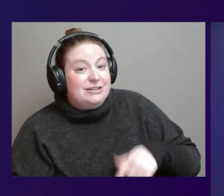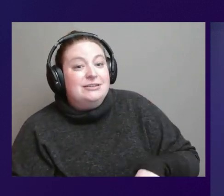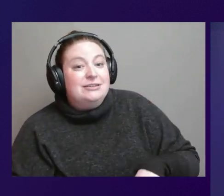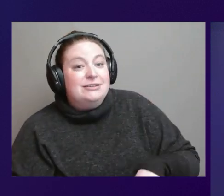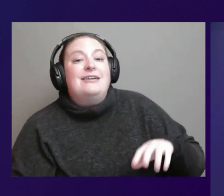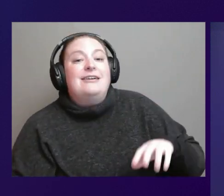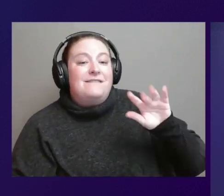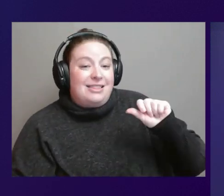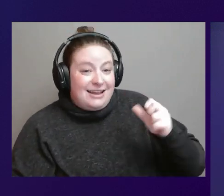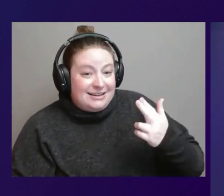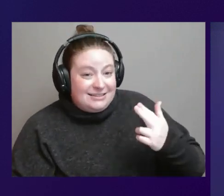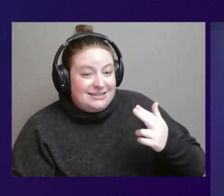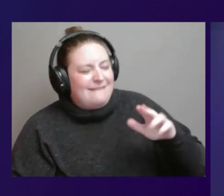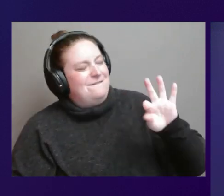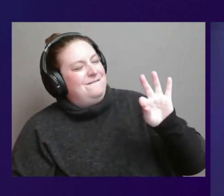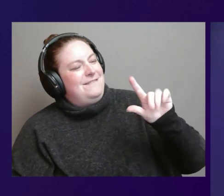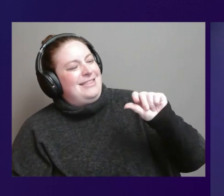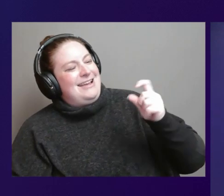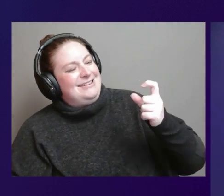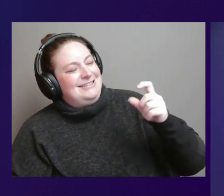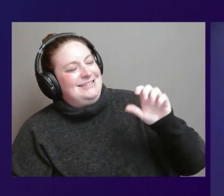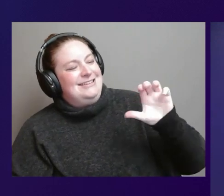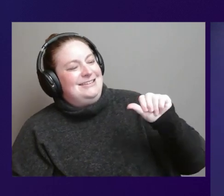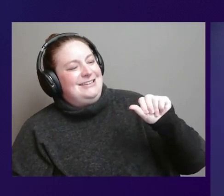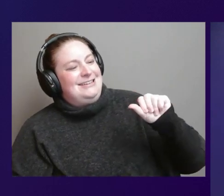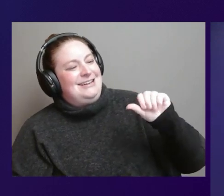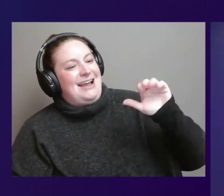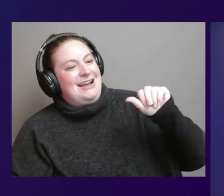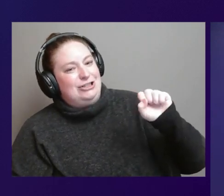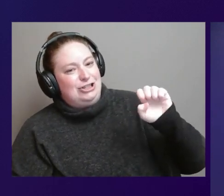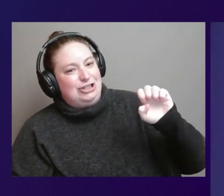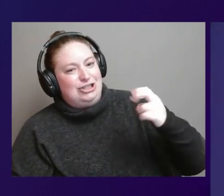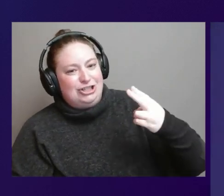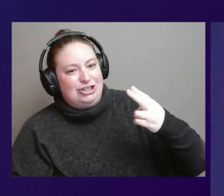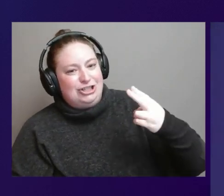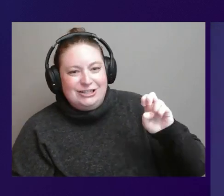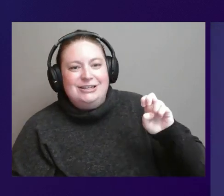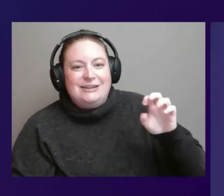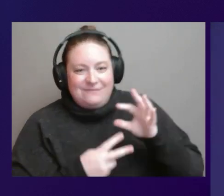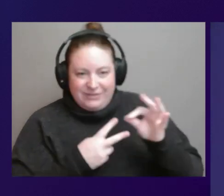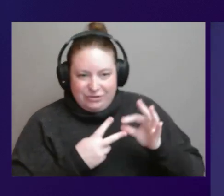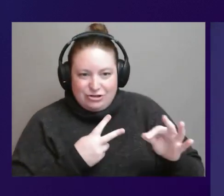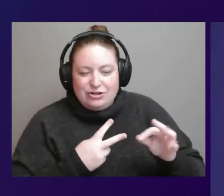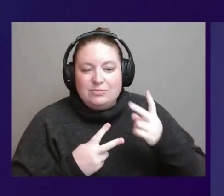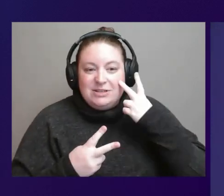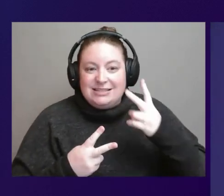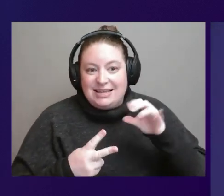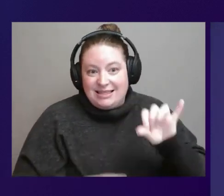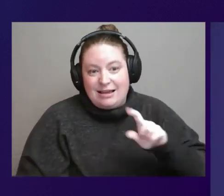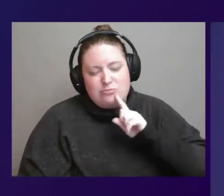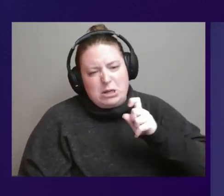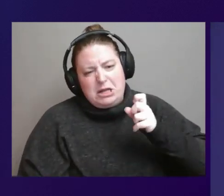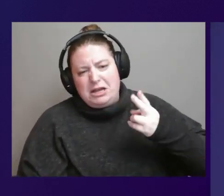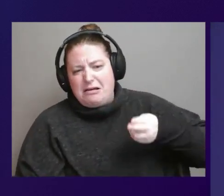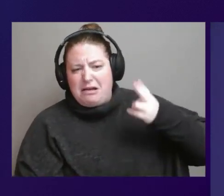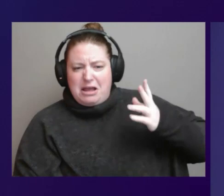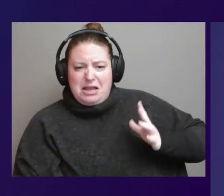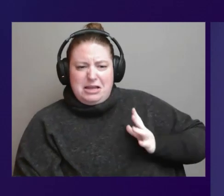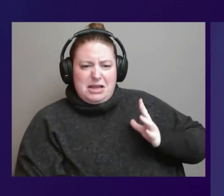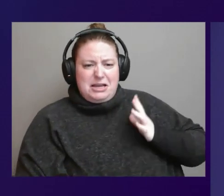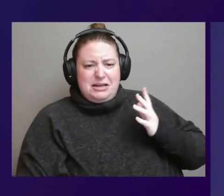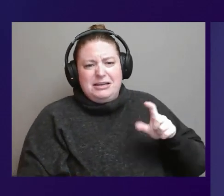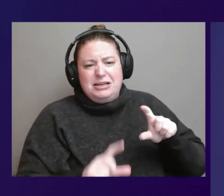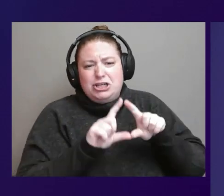really big uptick in. FSx ONTAP does support our FlexCache feature. We see that in really high-end, I'll use chip manufacturing,